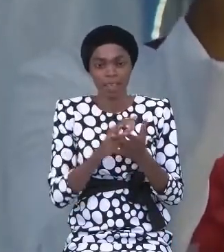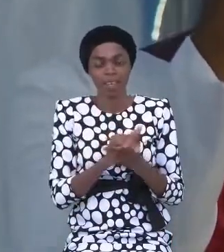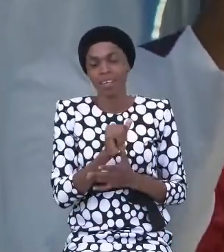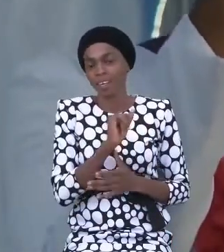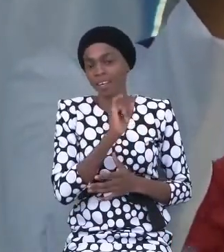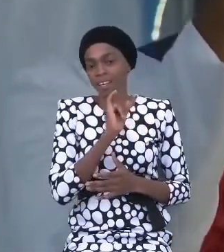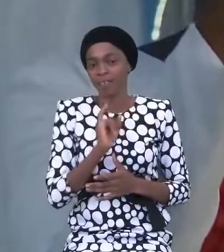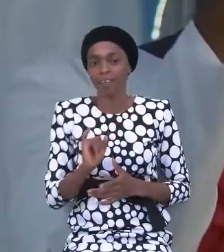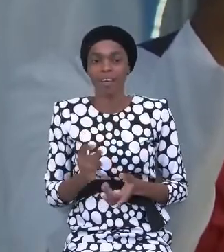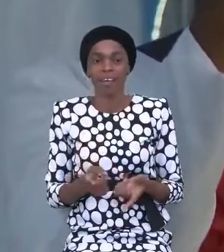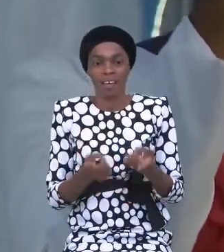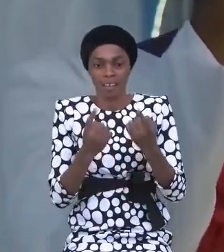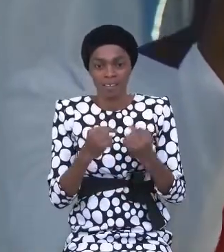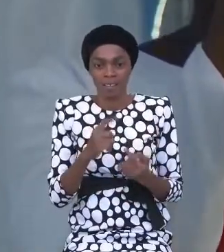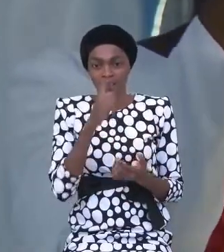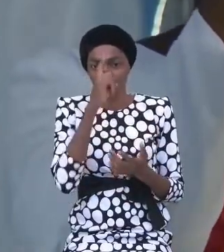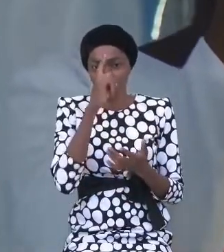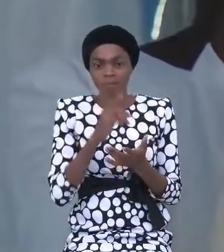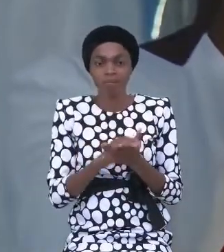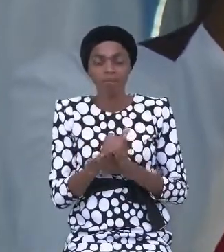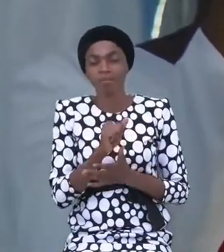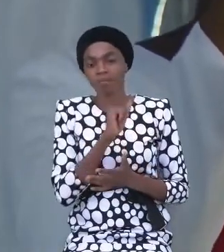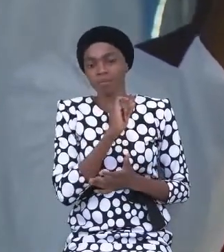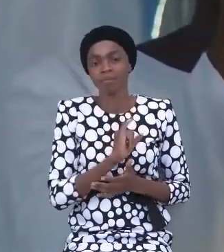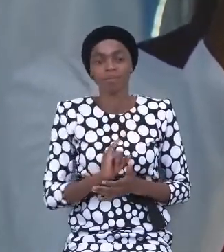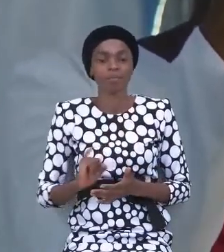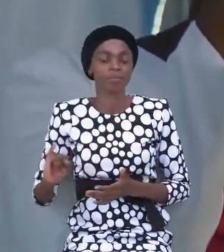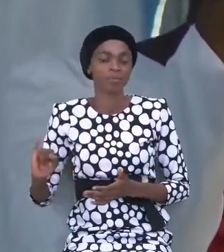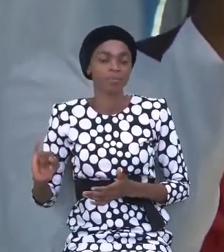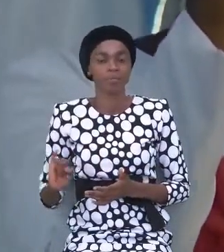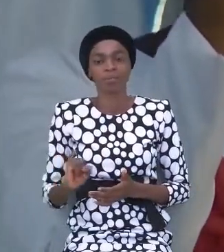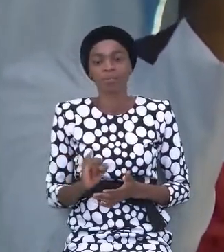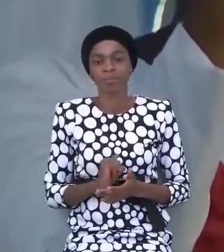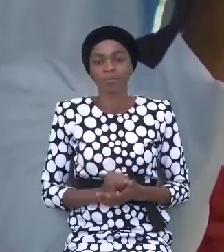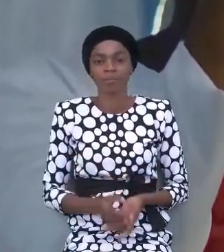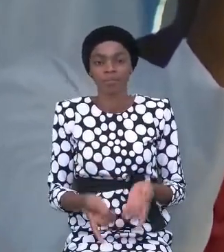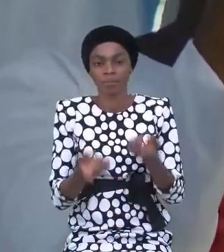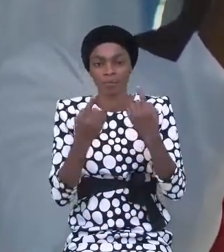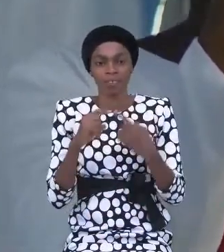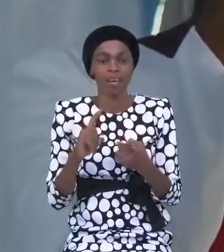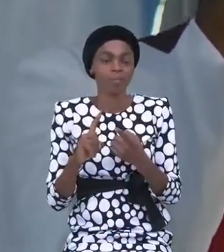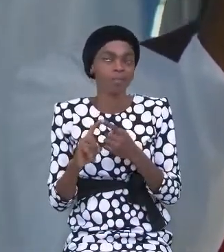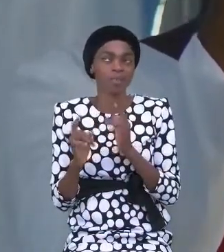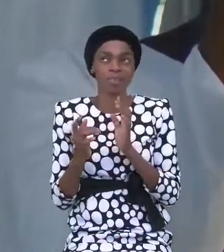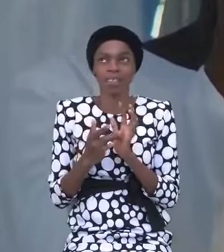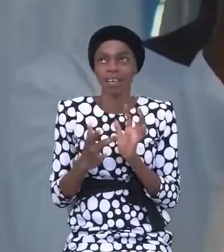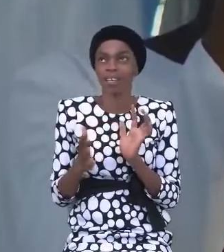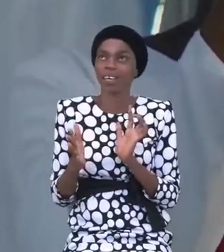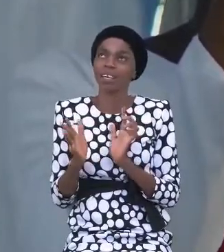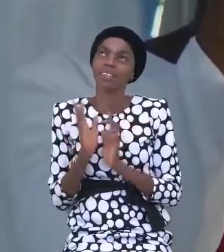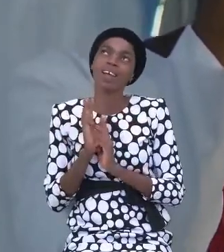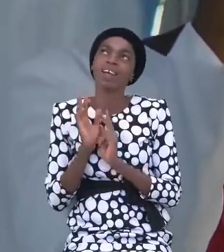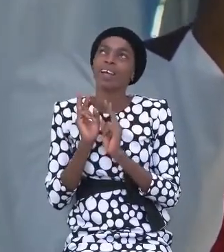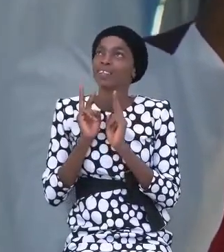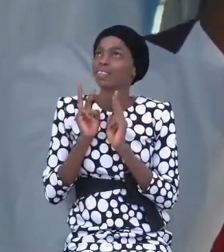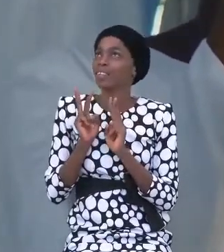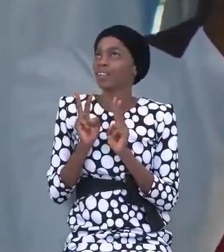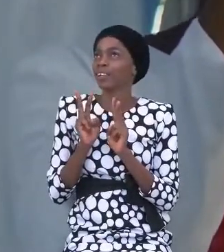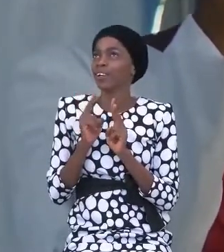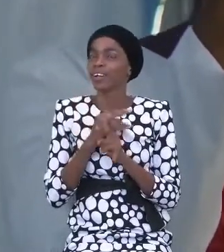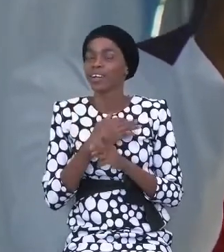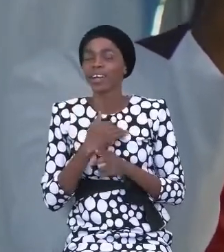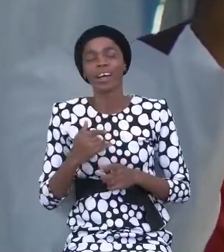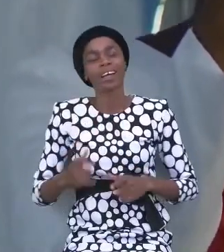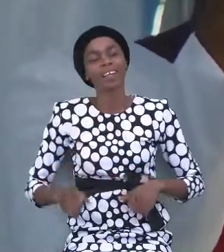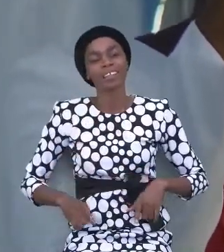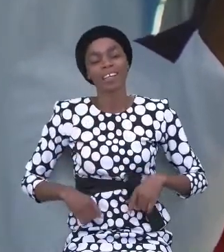come believing, come believing. Oh, come to Jesus, come to Jesus,